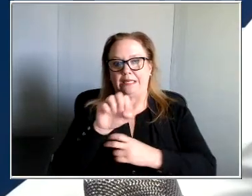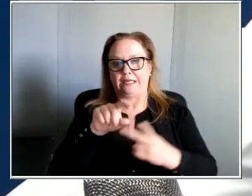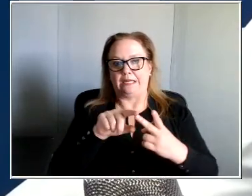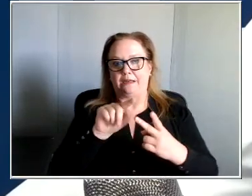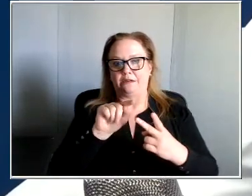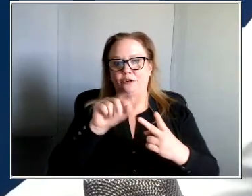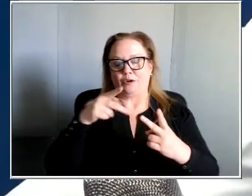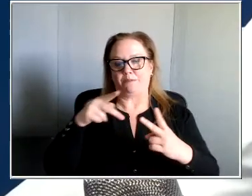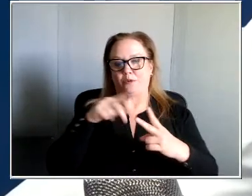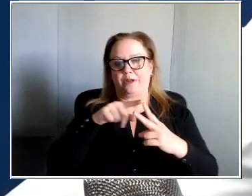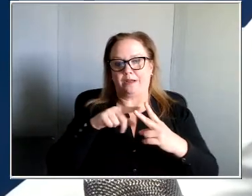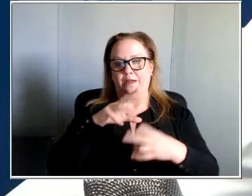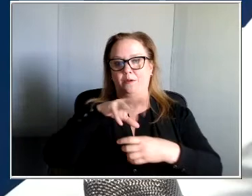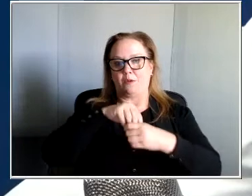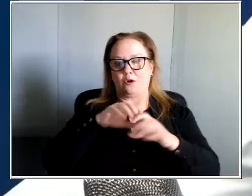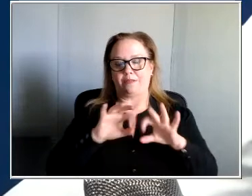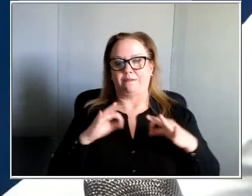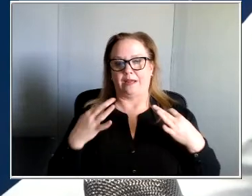part of the family.